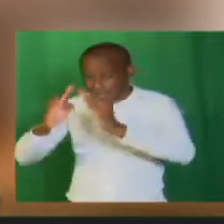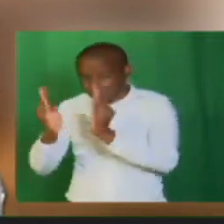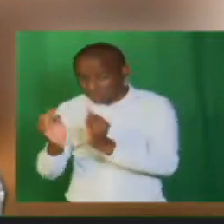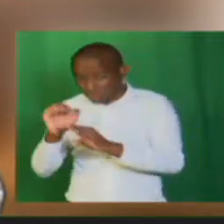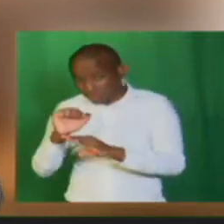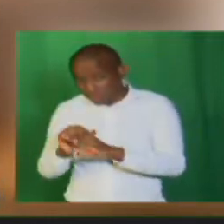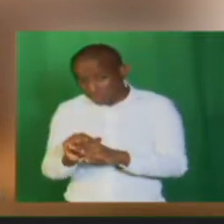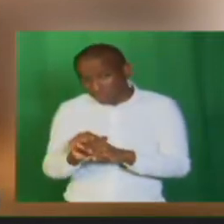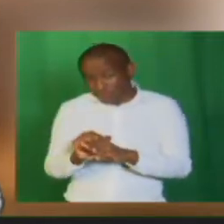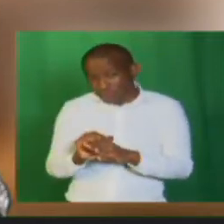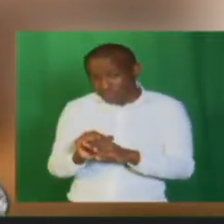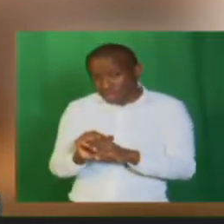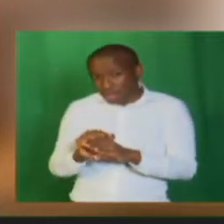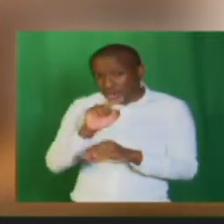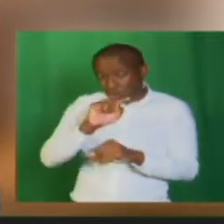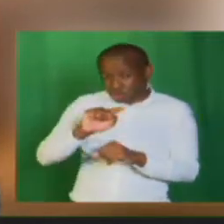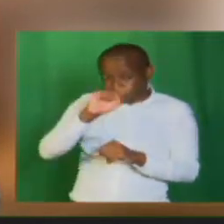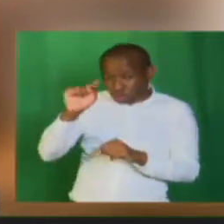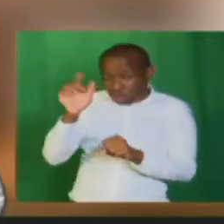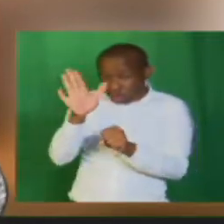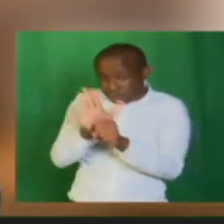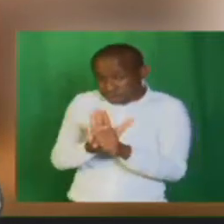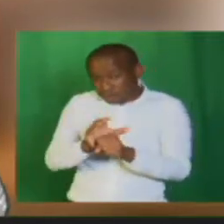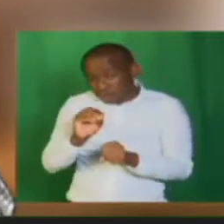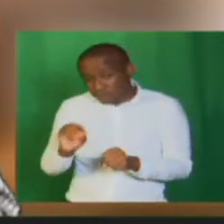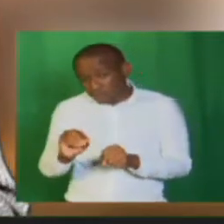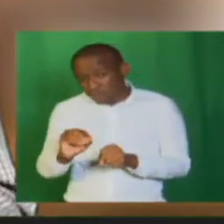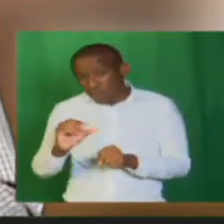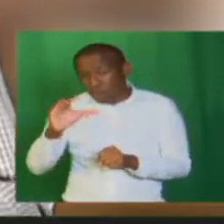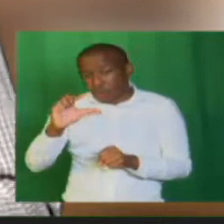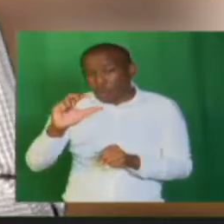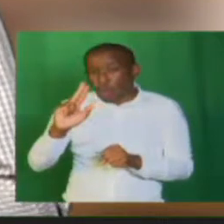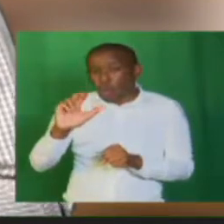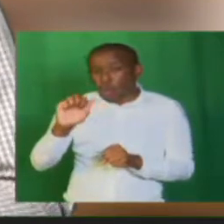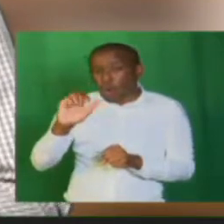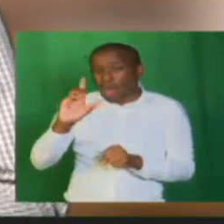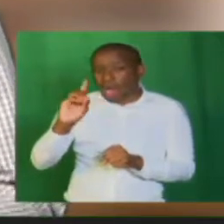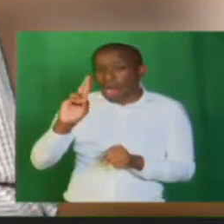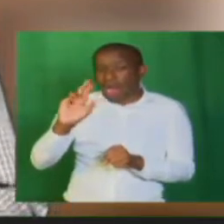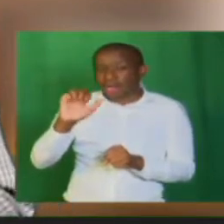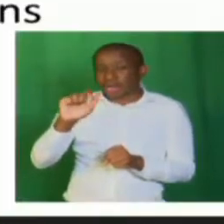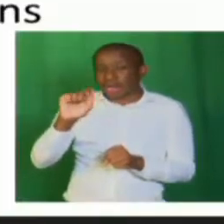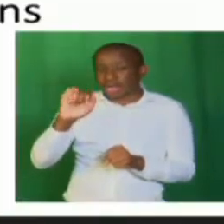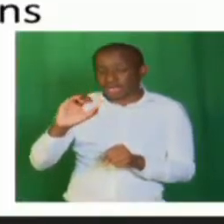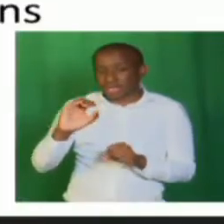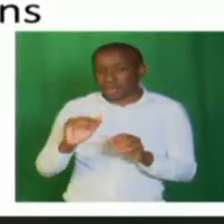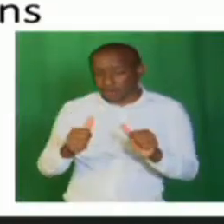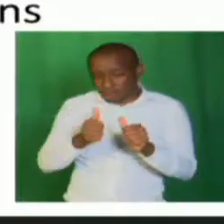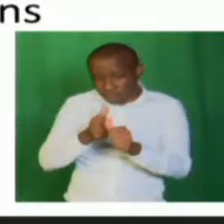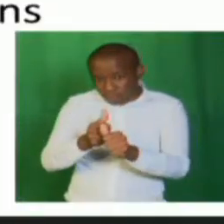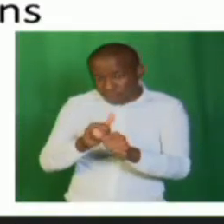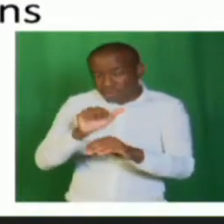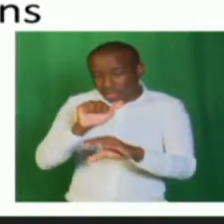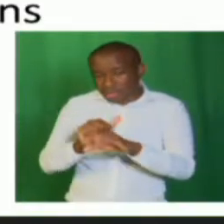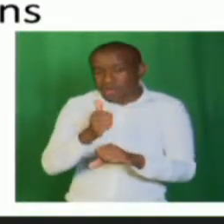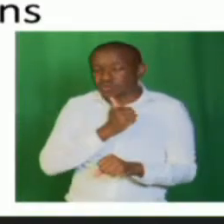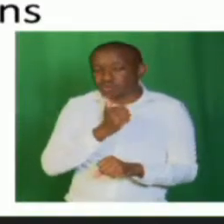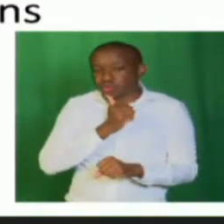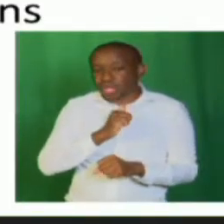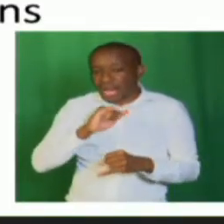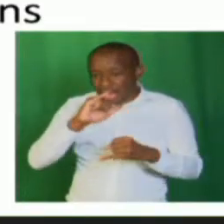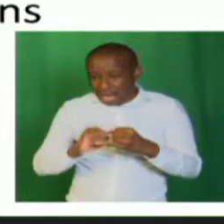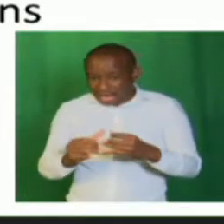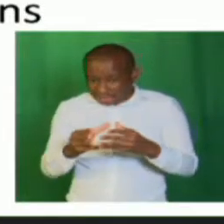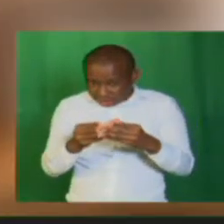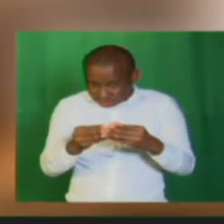factorizing, you may use completing a square, you may use the quadratic equation. And lastly, solving quadratic